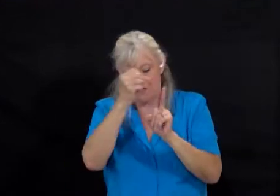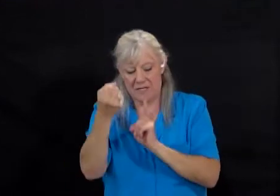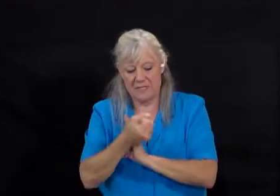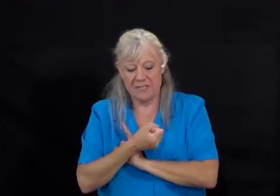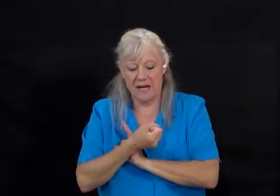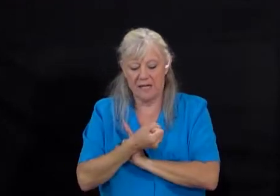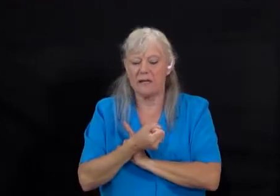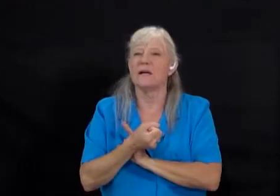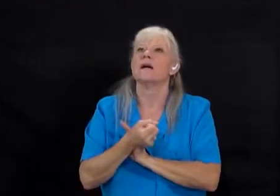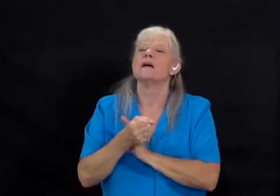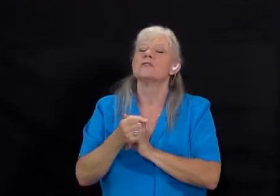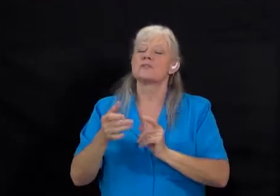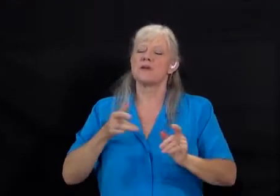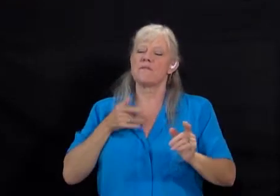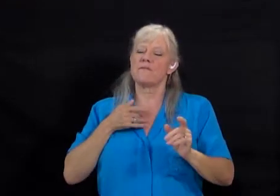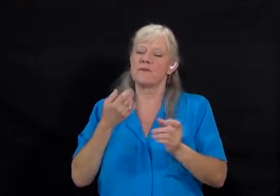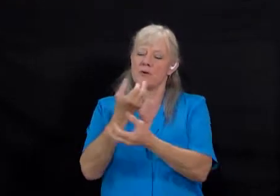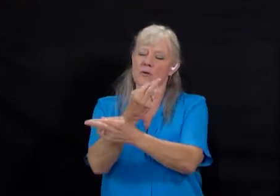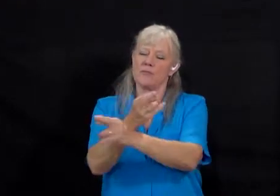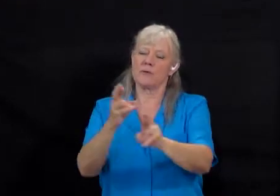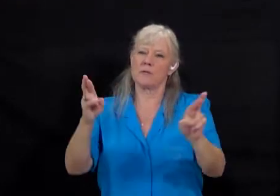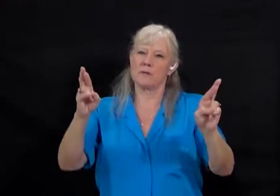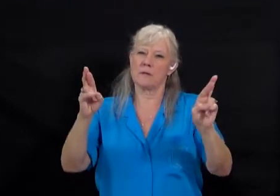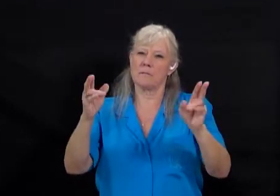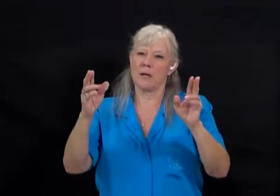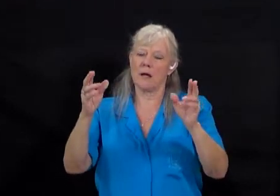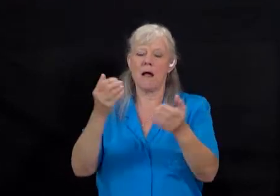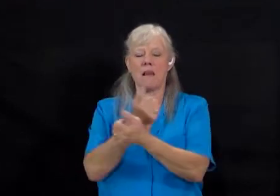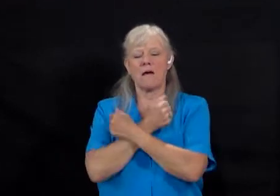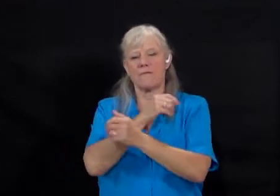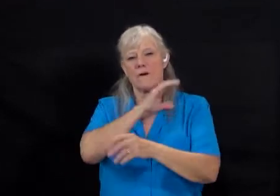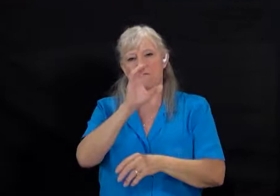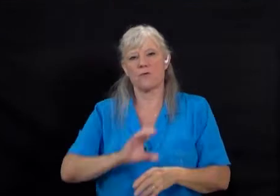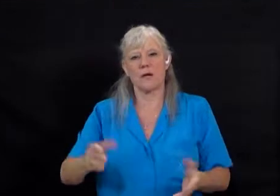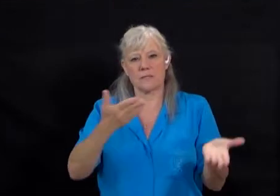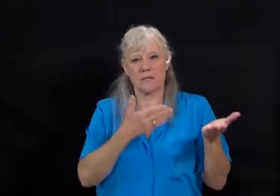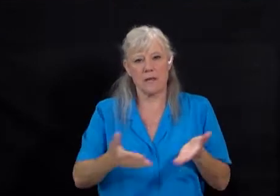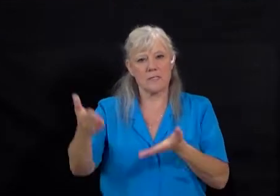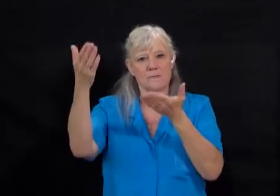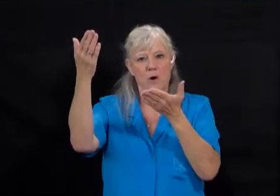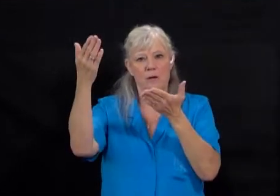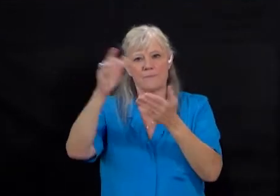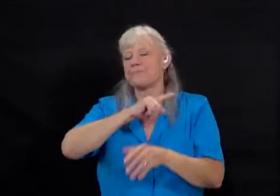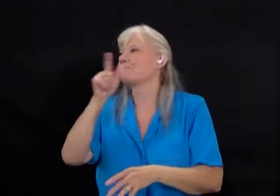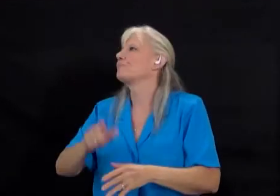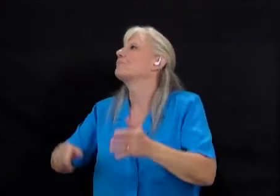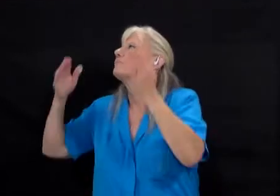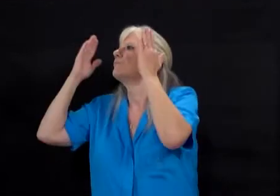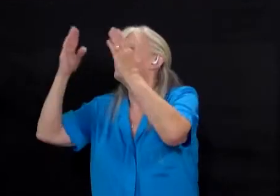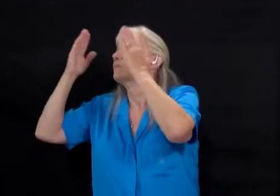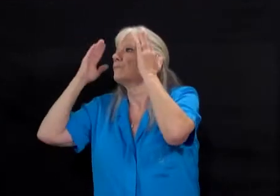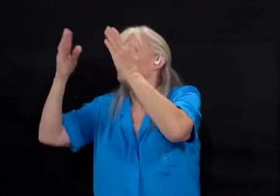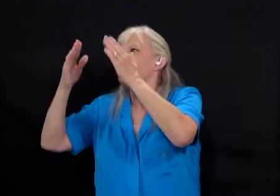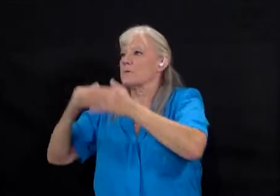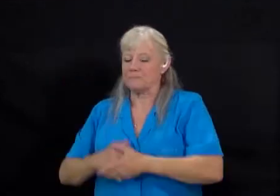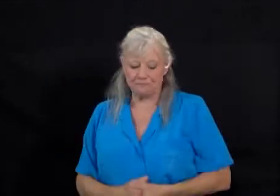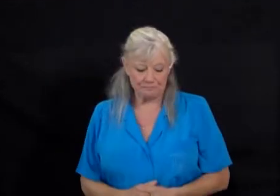under the saving and redeeming love of Christ. Let us pray to the Lord. Lord, hear our